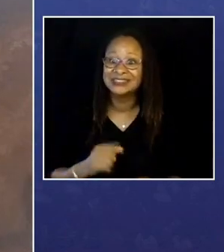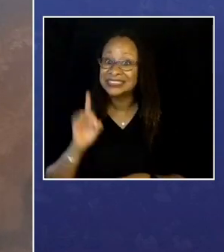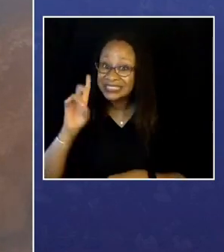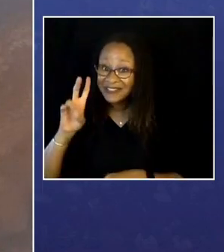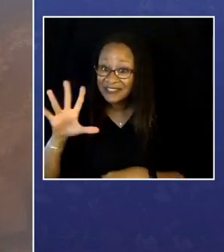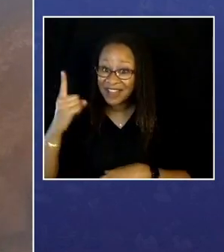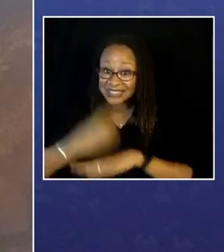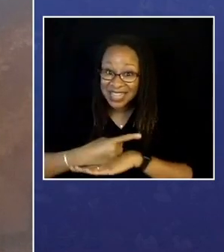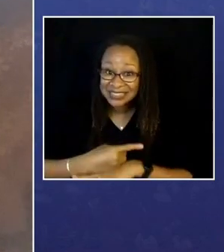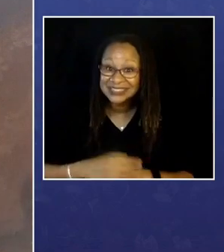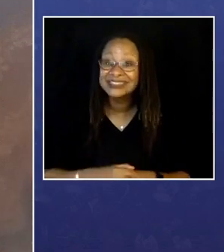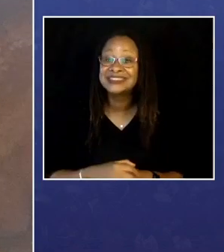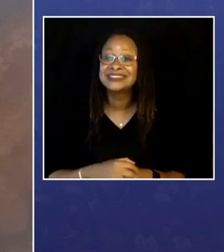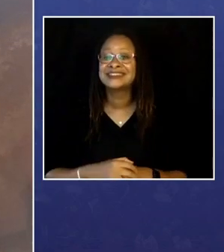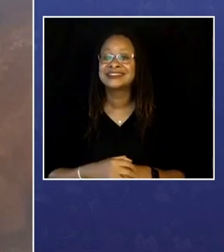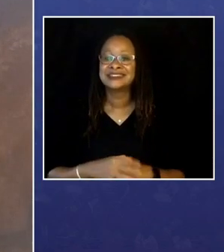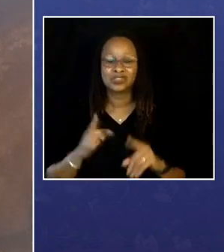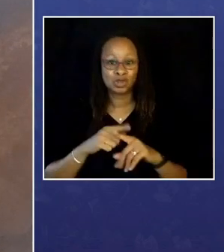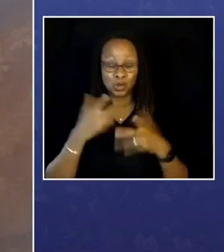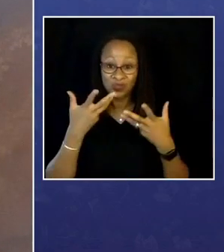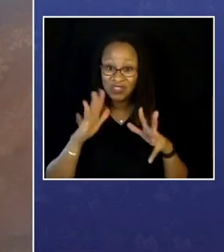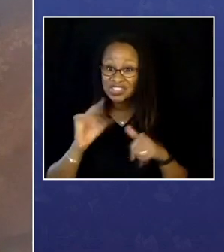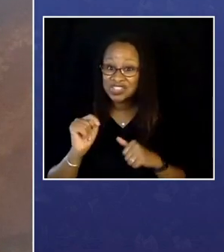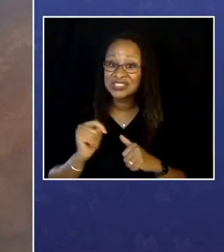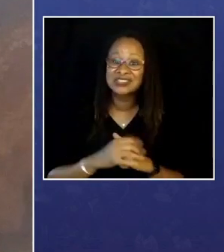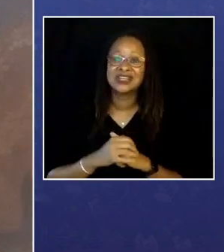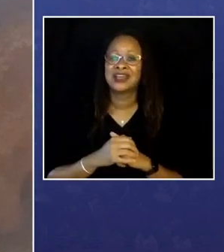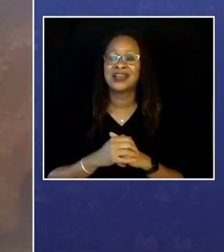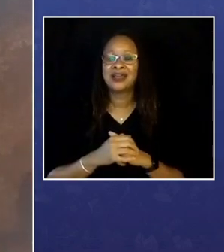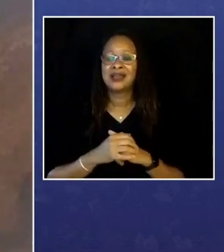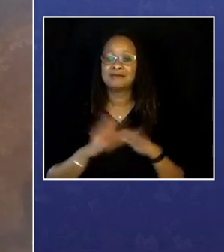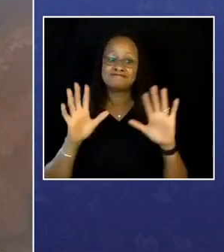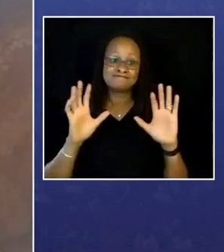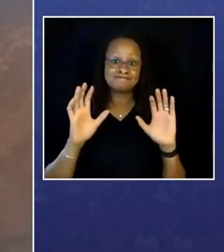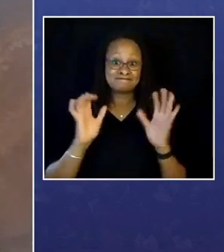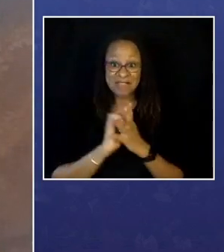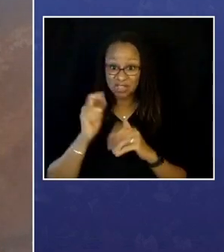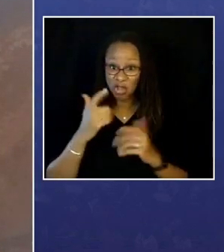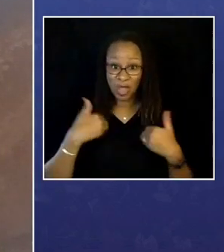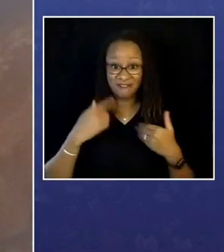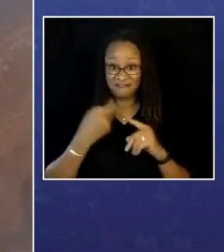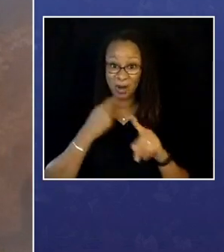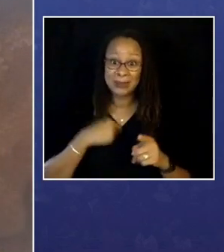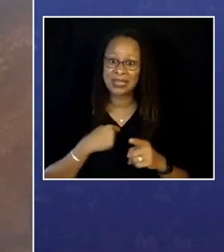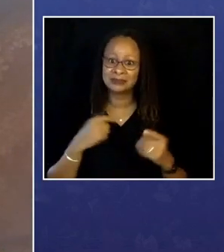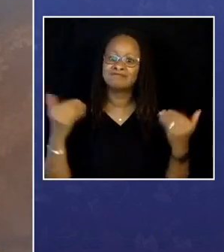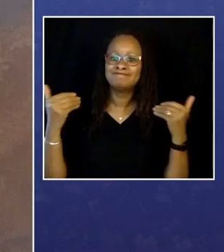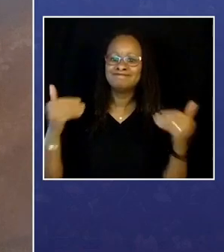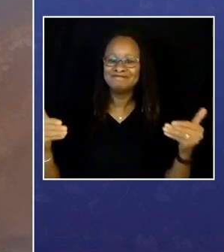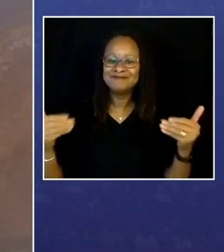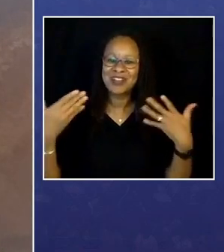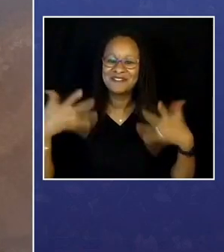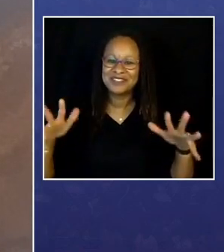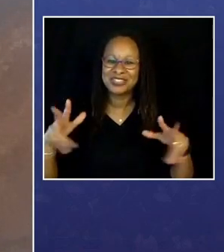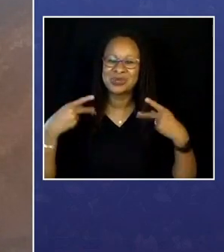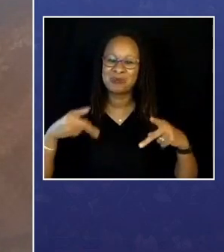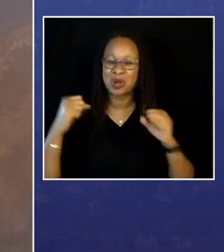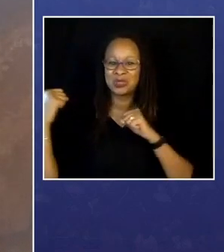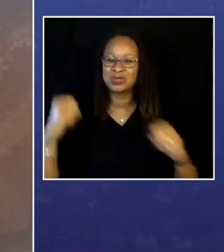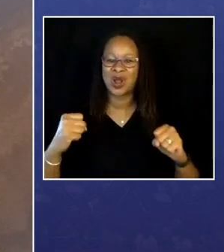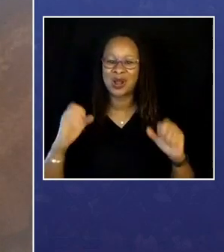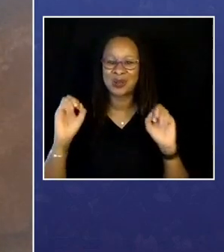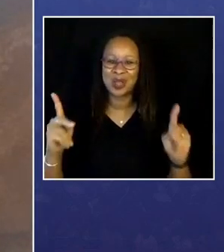y'all. 75 days to get this done. So that's all you have for me. Let's finish this party